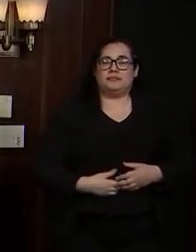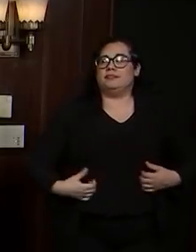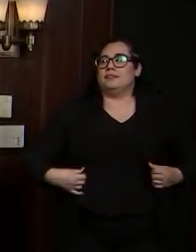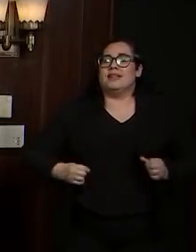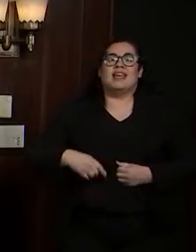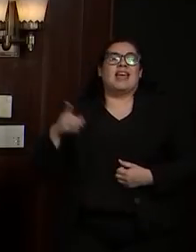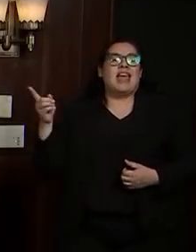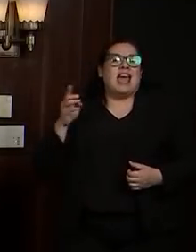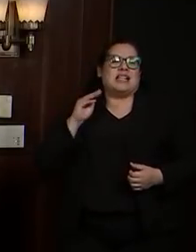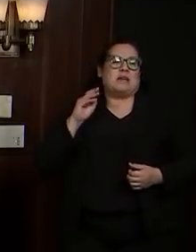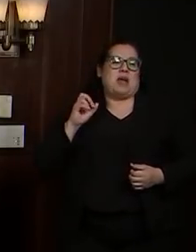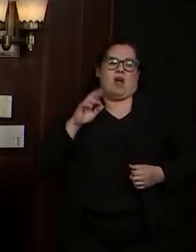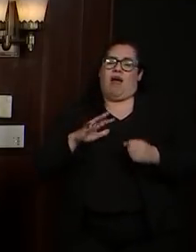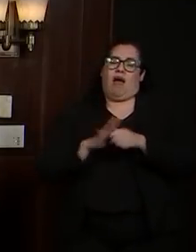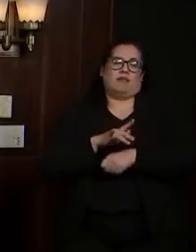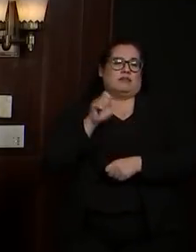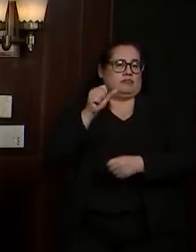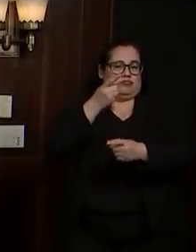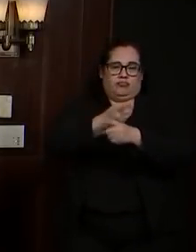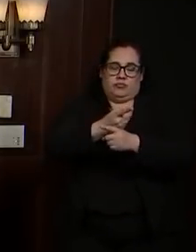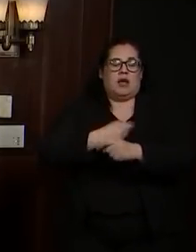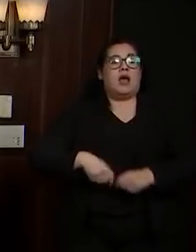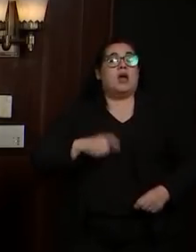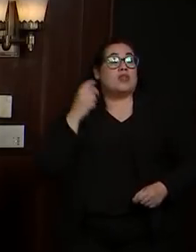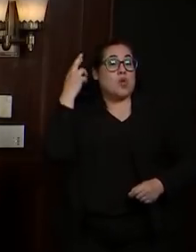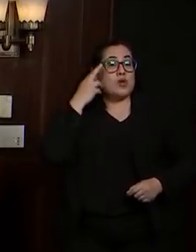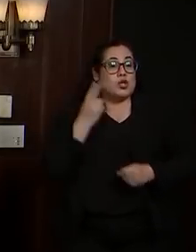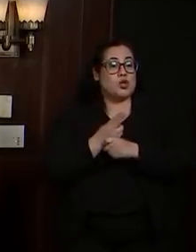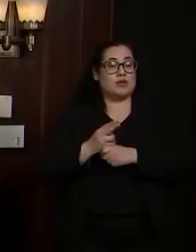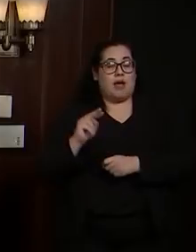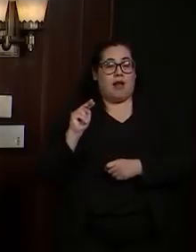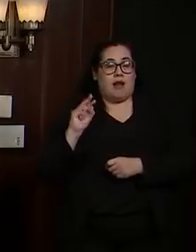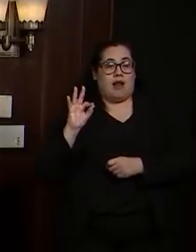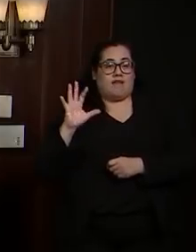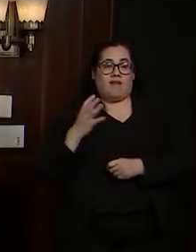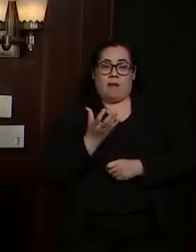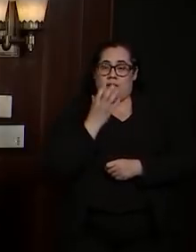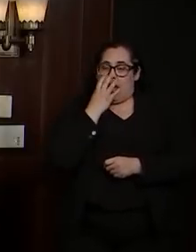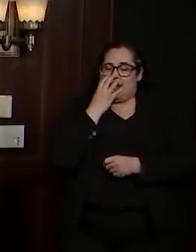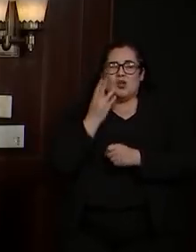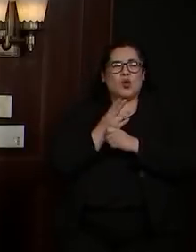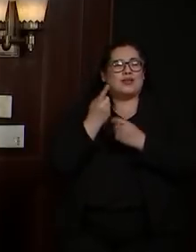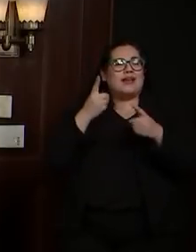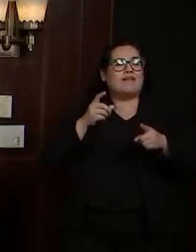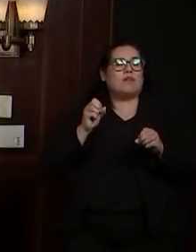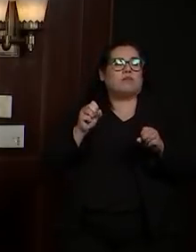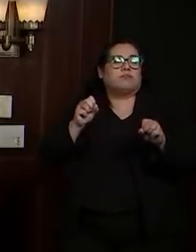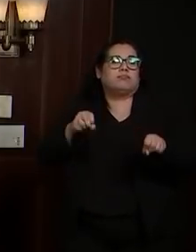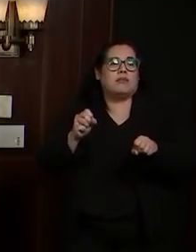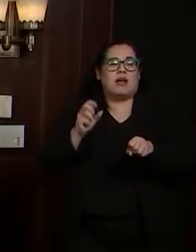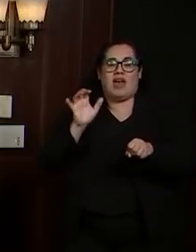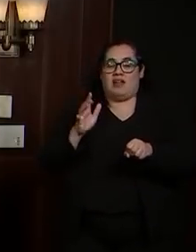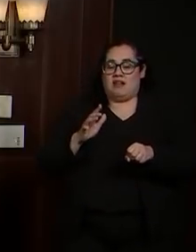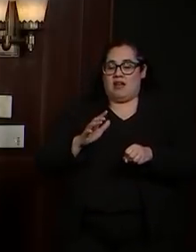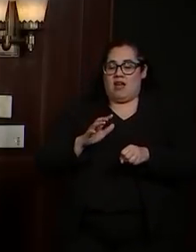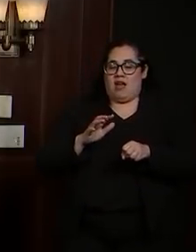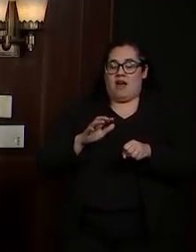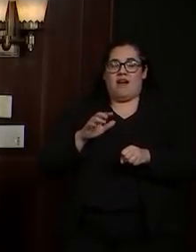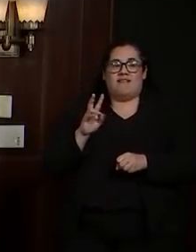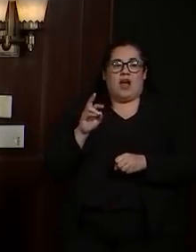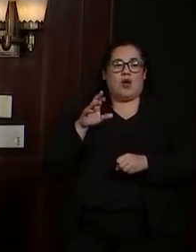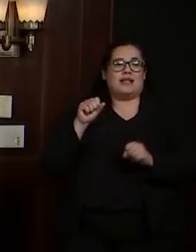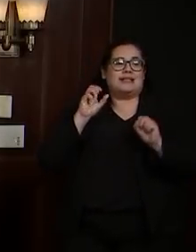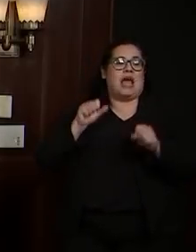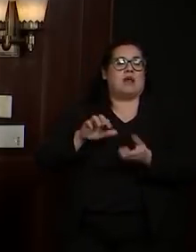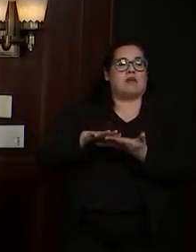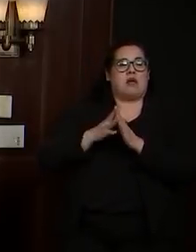The mayor was absolutely right. I mean, the reason you use an N95 is you use it when there's the chance that this virus can be aerosolized.